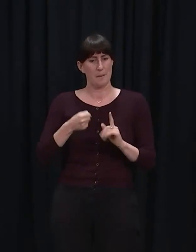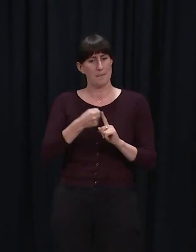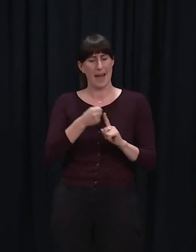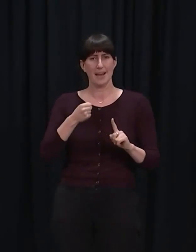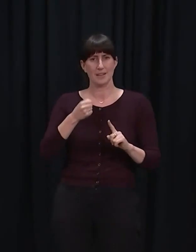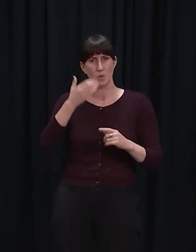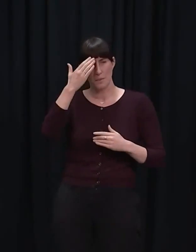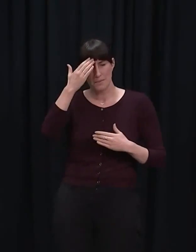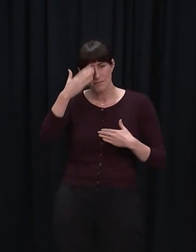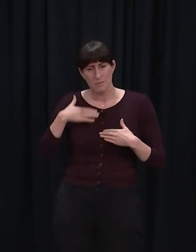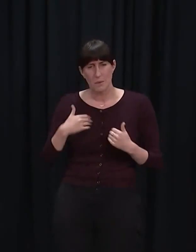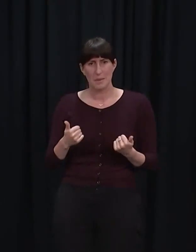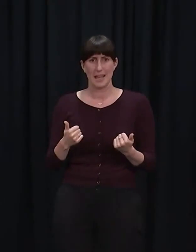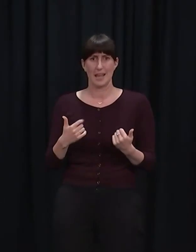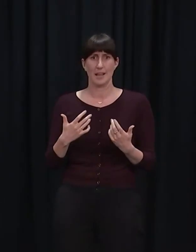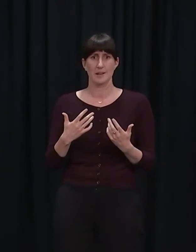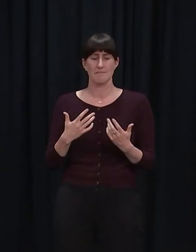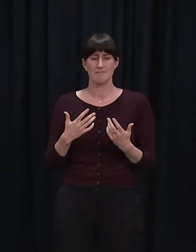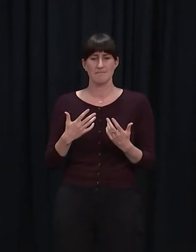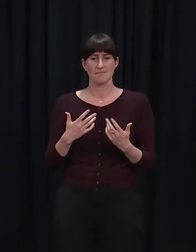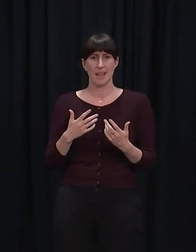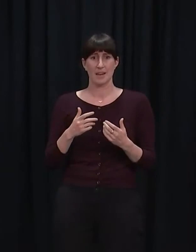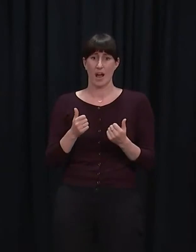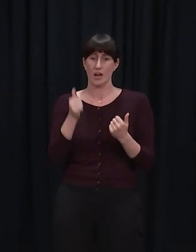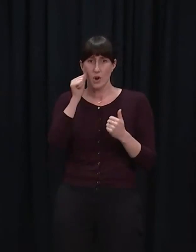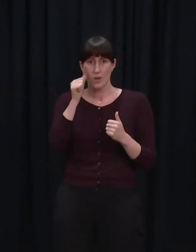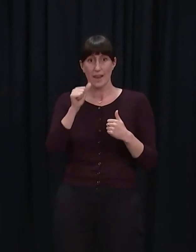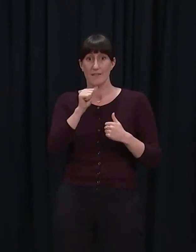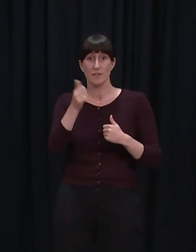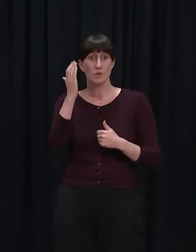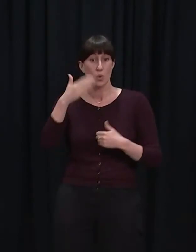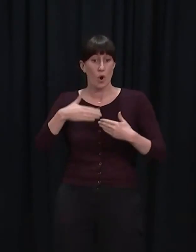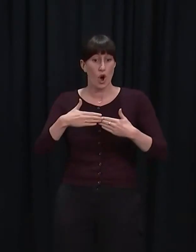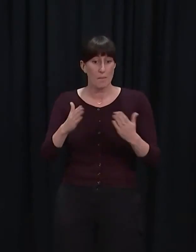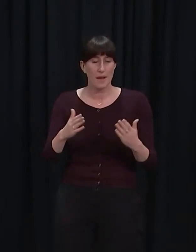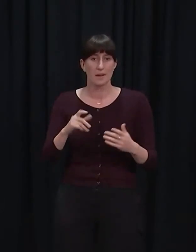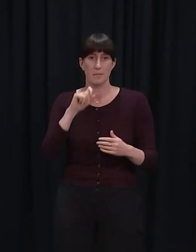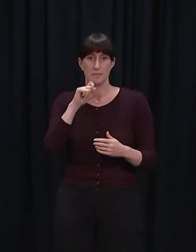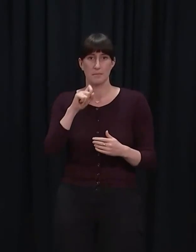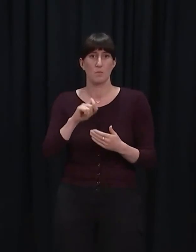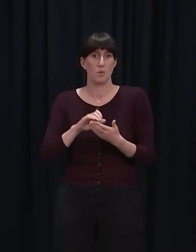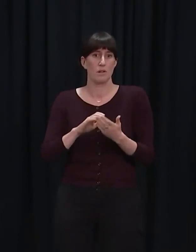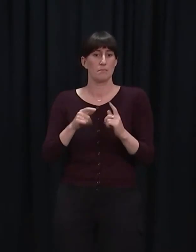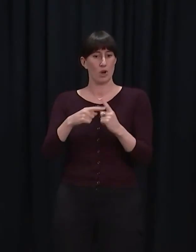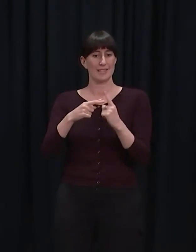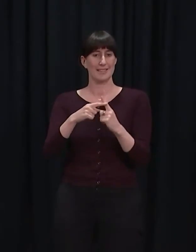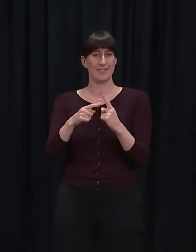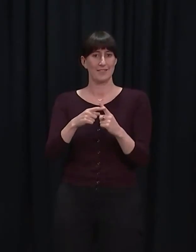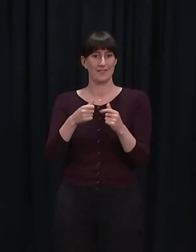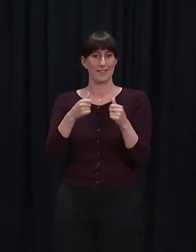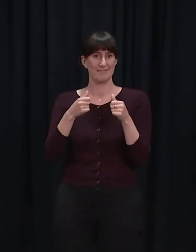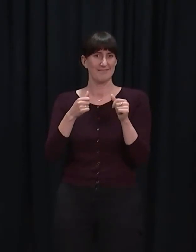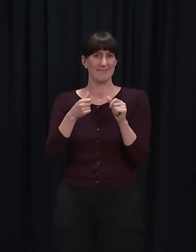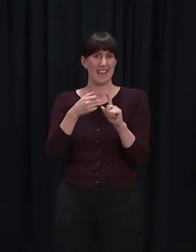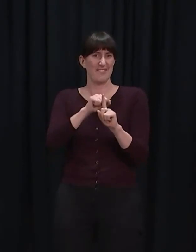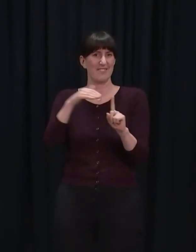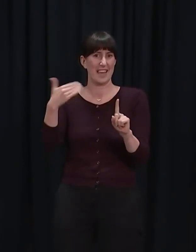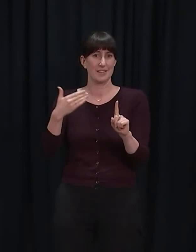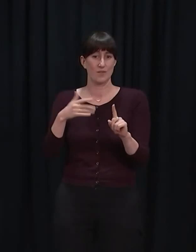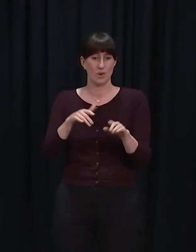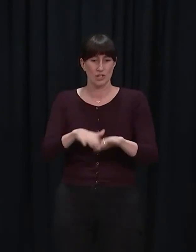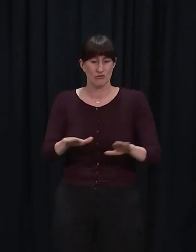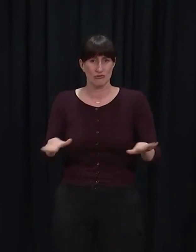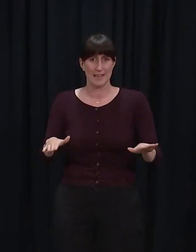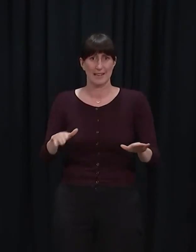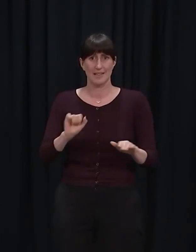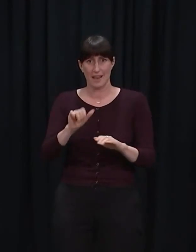equity issues, on the well-being of many children, young people and their families. So we do want to see that happen as soon as we can, and we'll